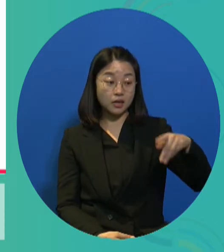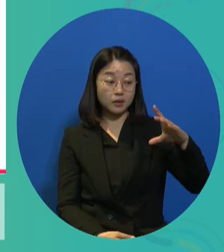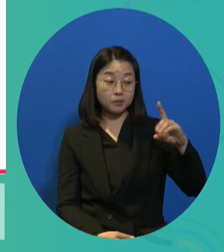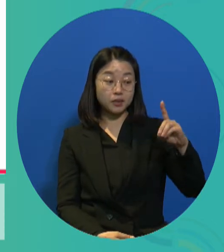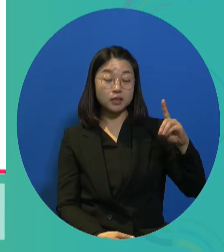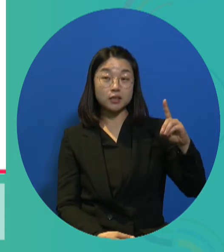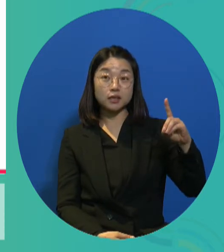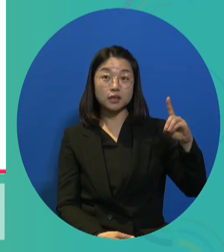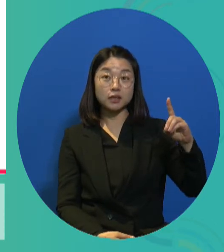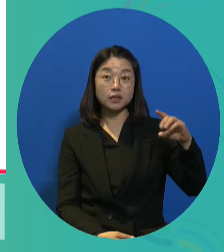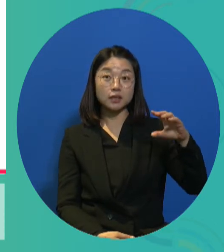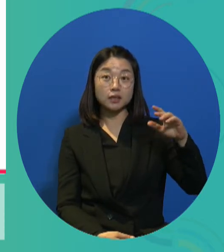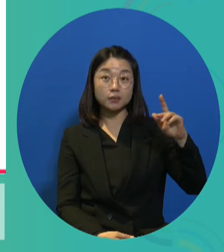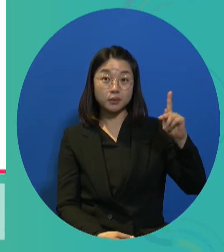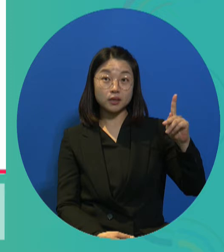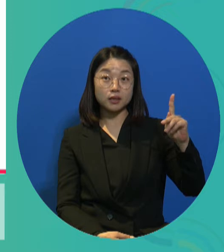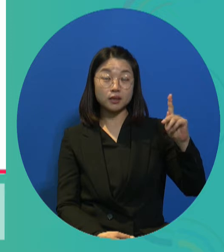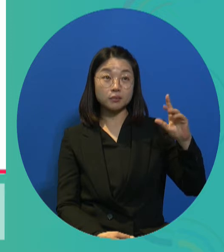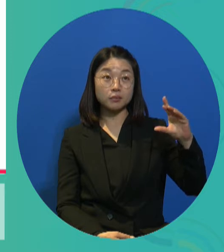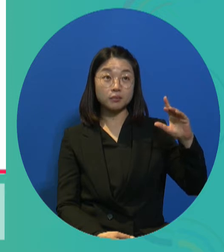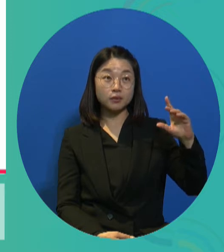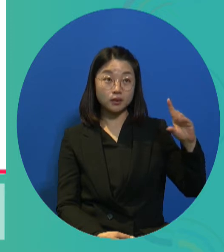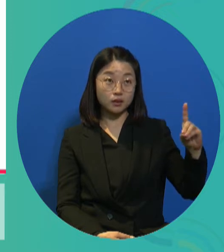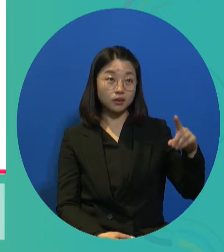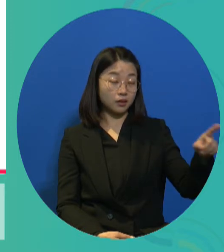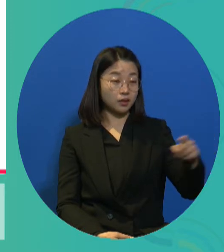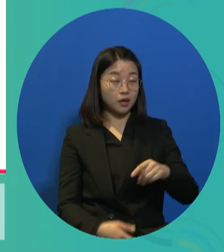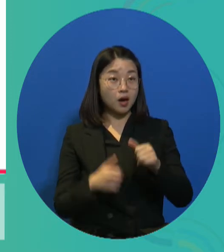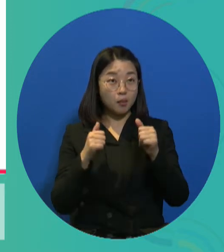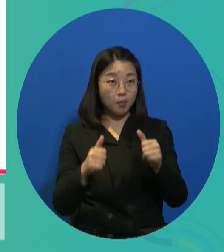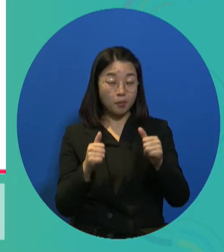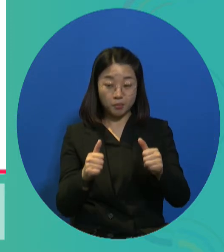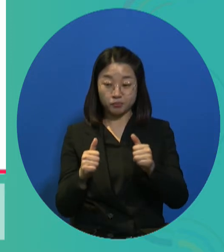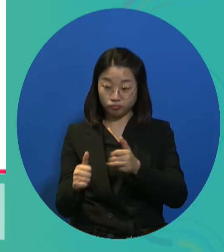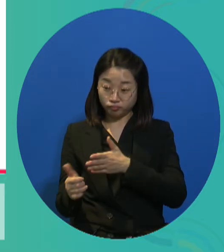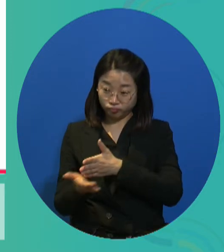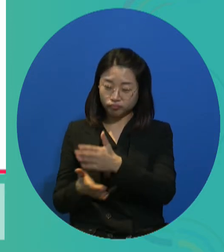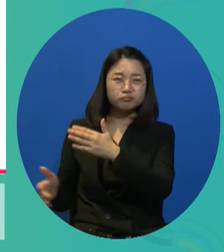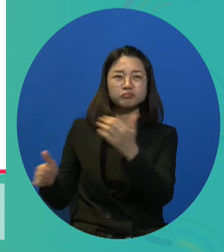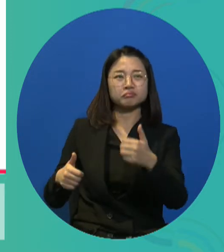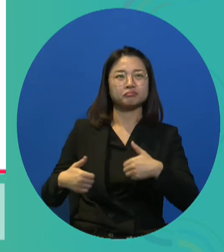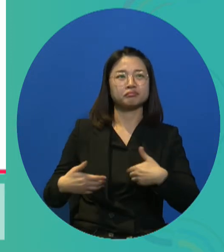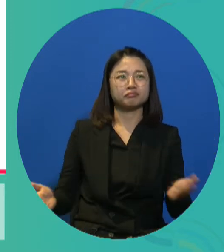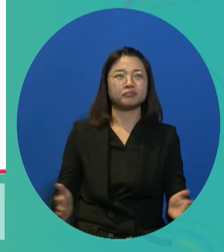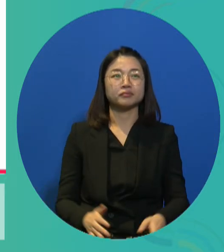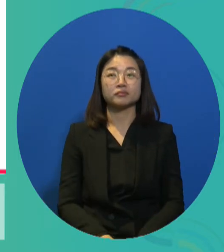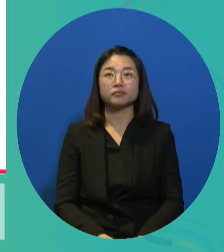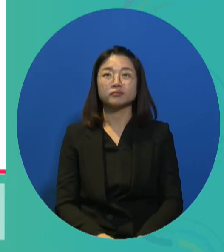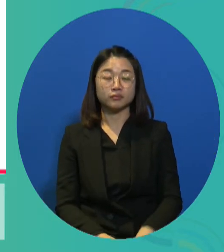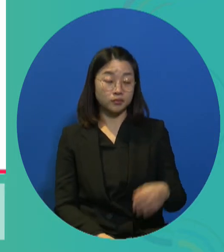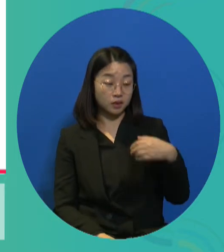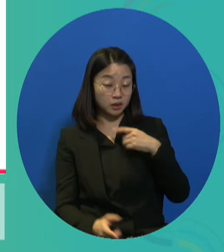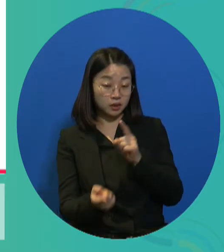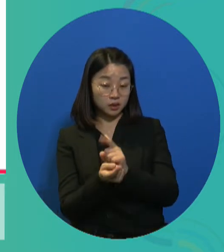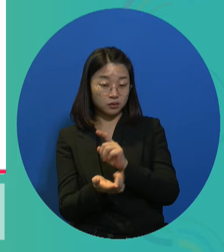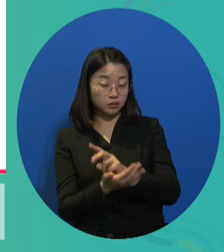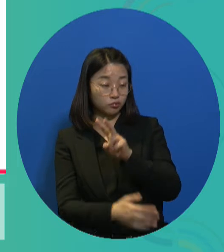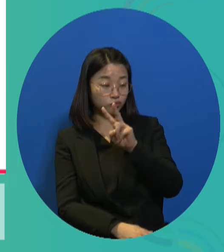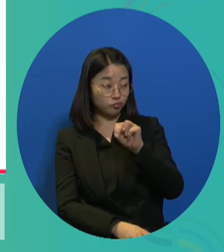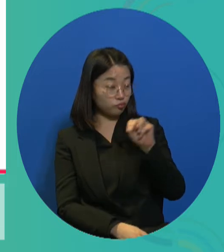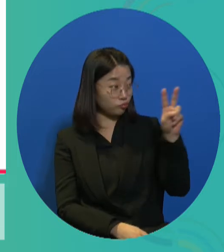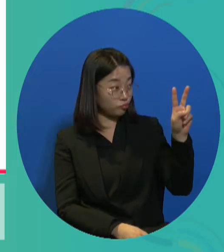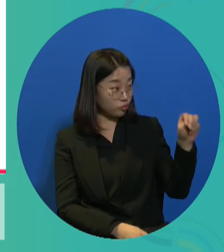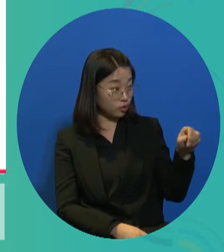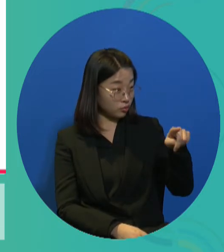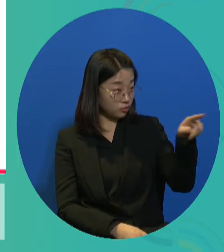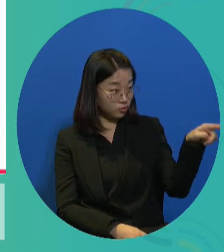And when you look at the optional protocol, you can see that victims do not need any formal legal